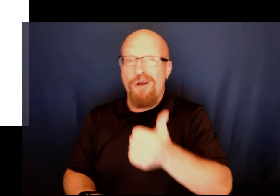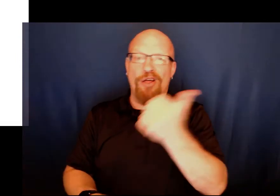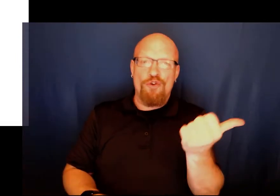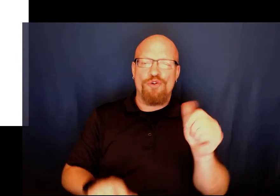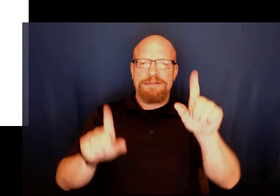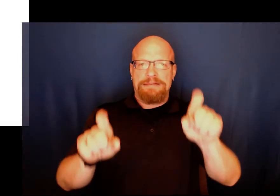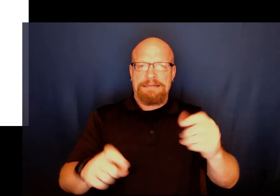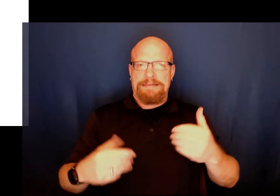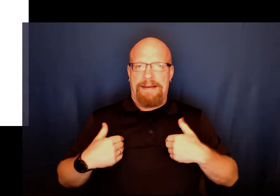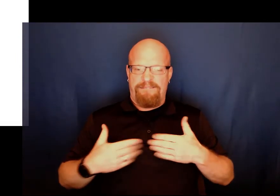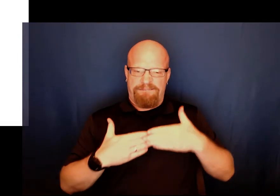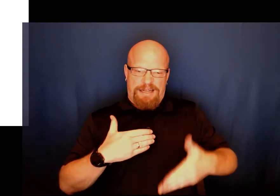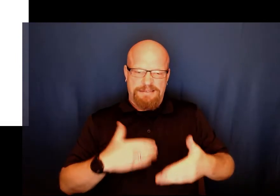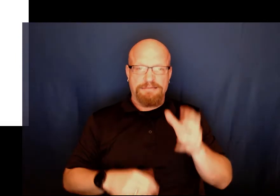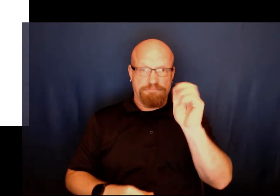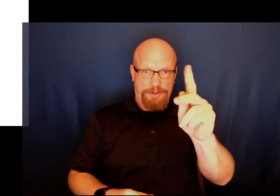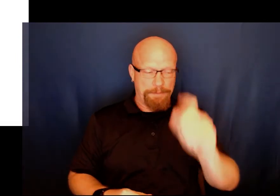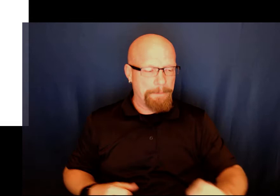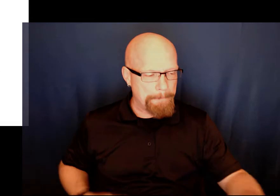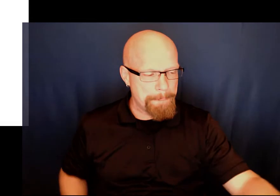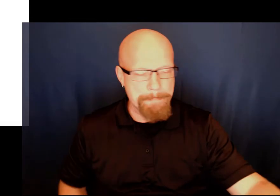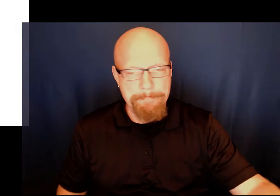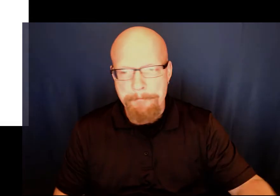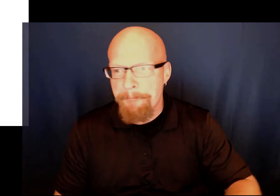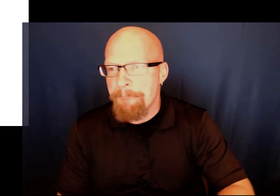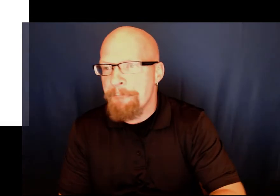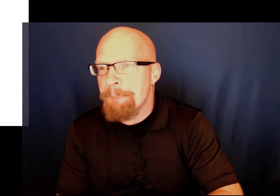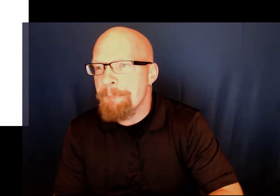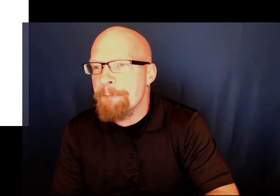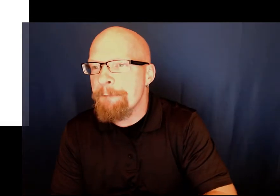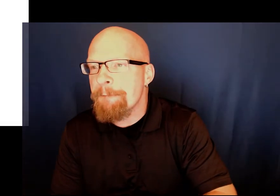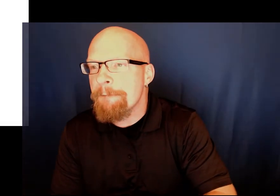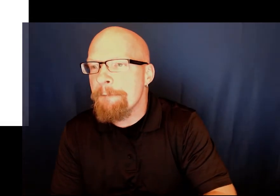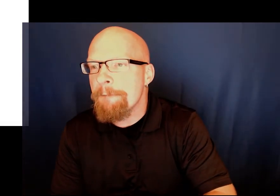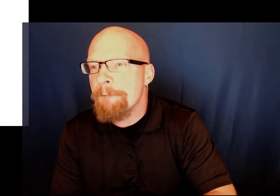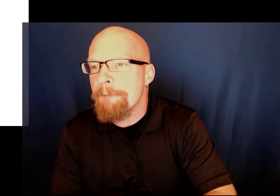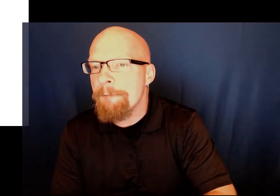Now we have another test, our next set of examples.